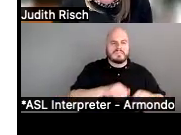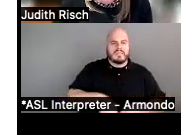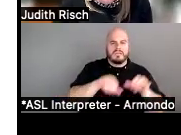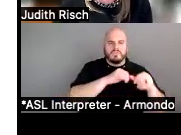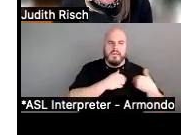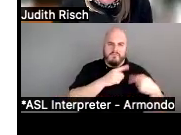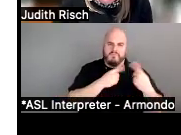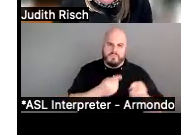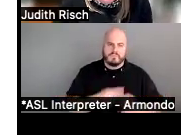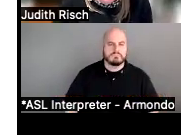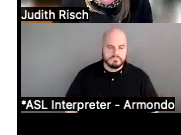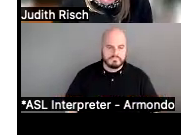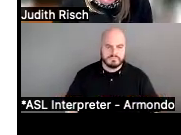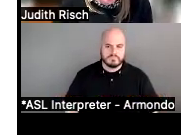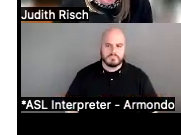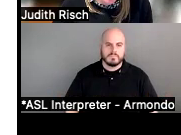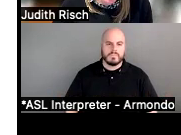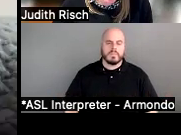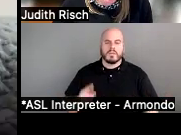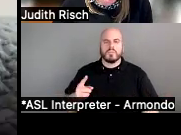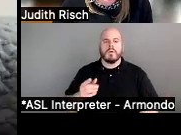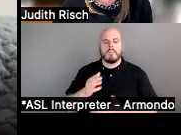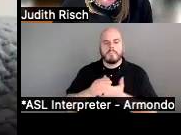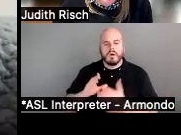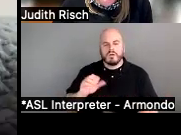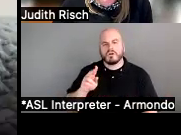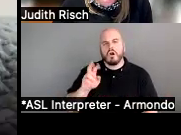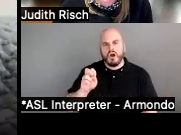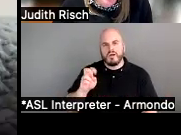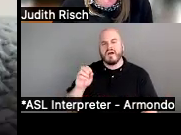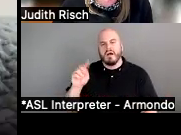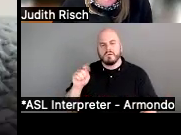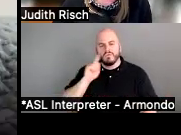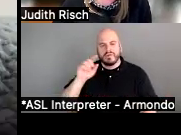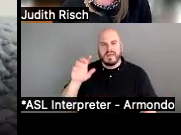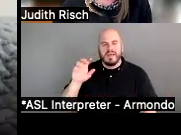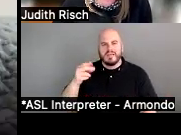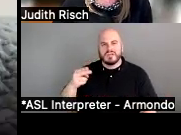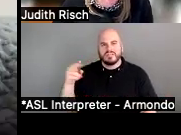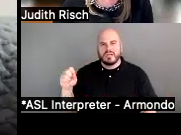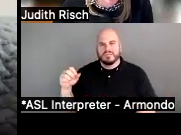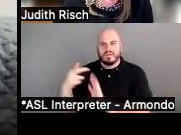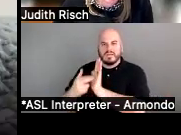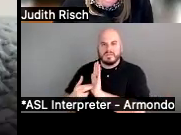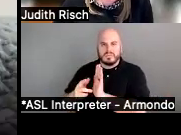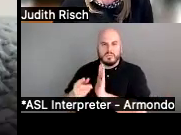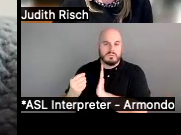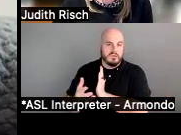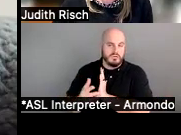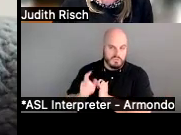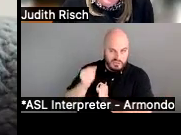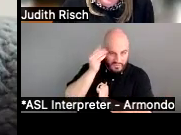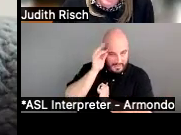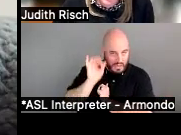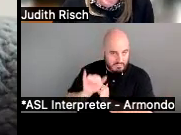There is one carve out in the HHS reg that I am going to tell you need to think about